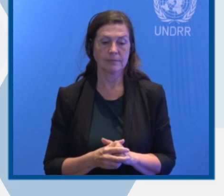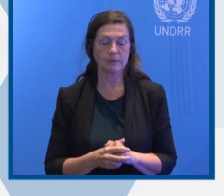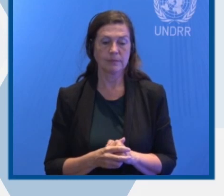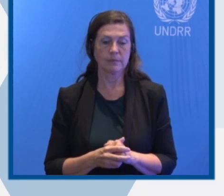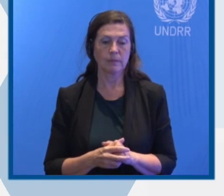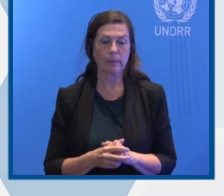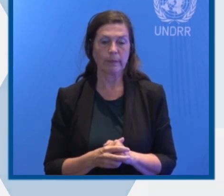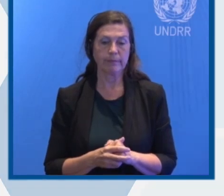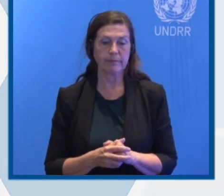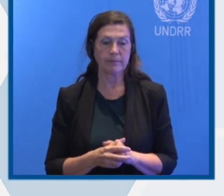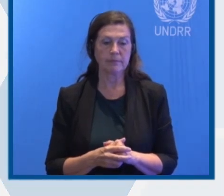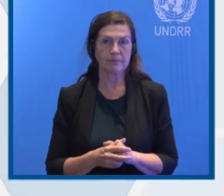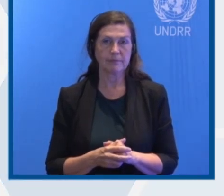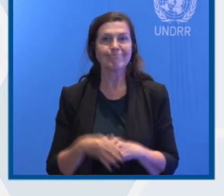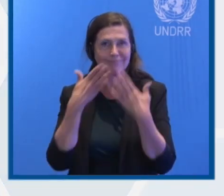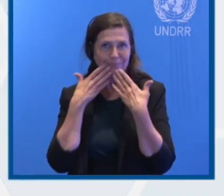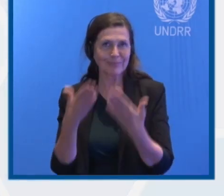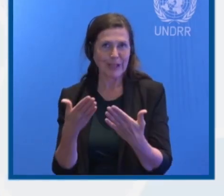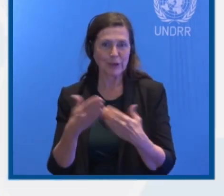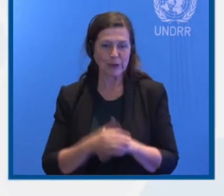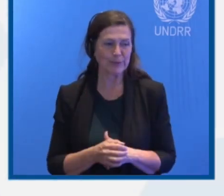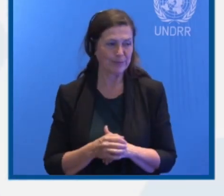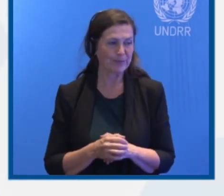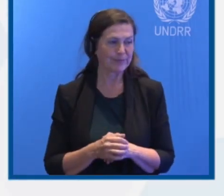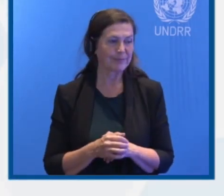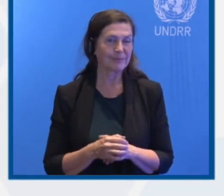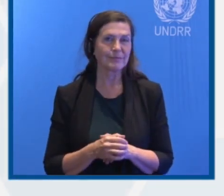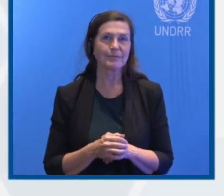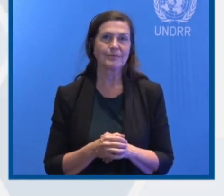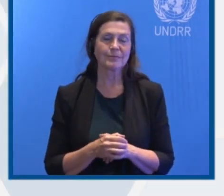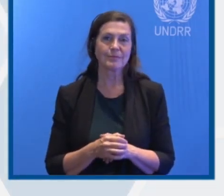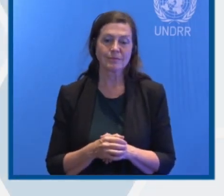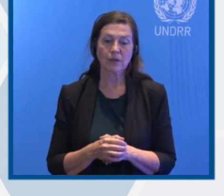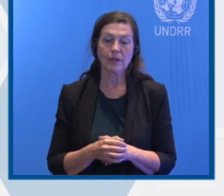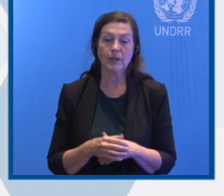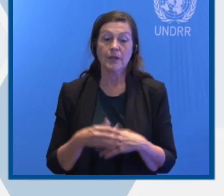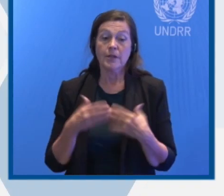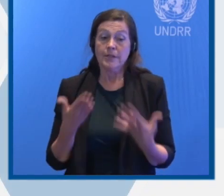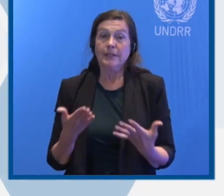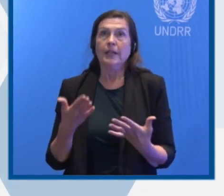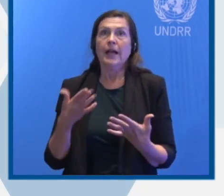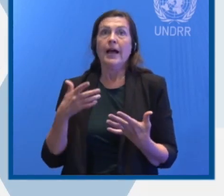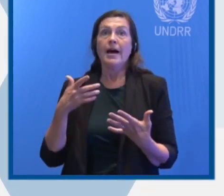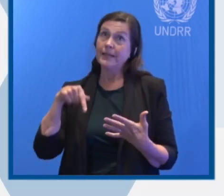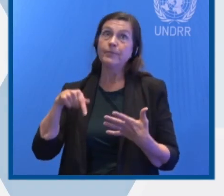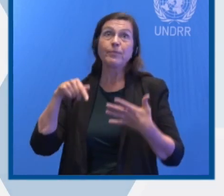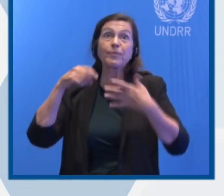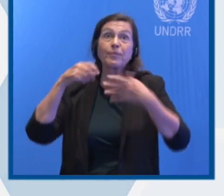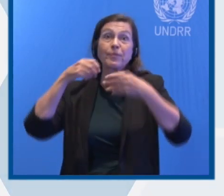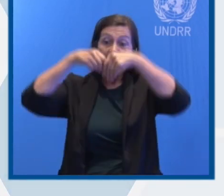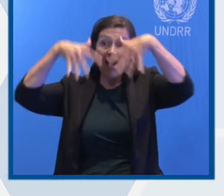infrastructure system. What makes our critical infrastructure protection unique? First of